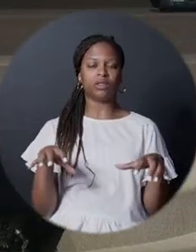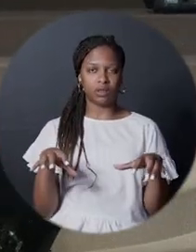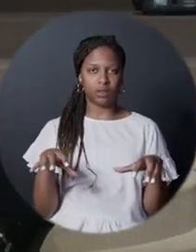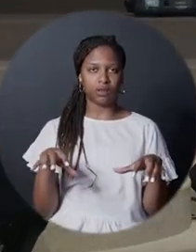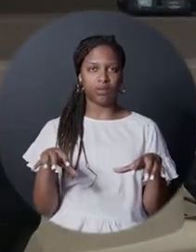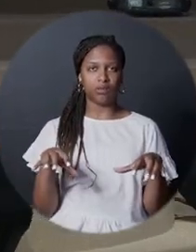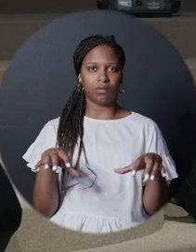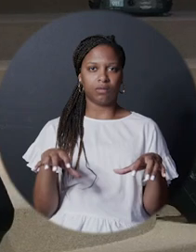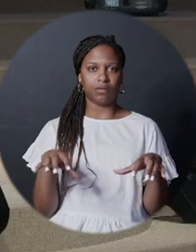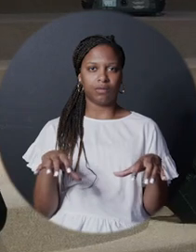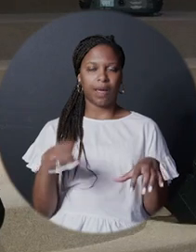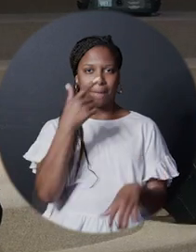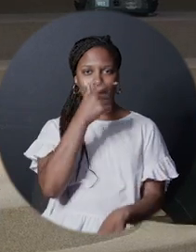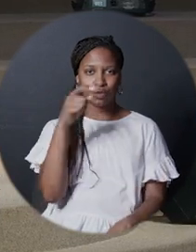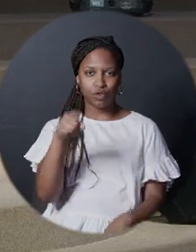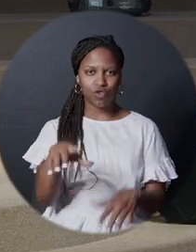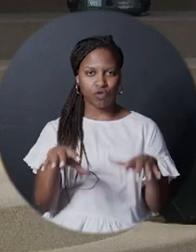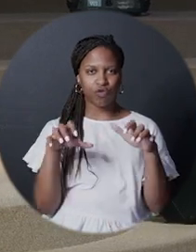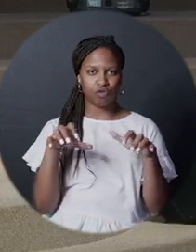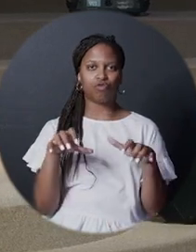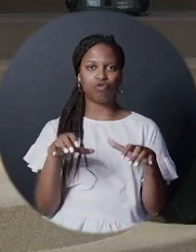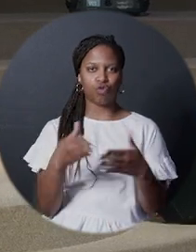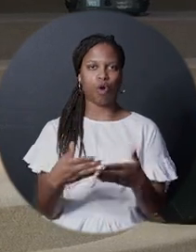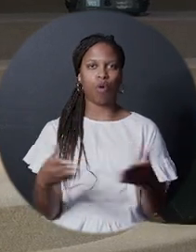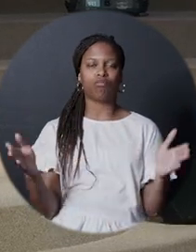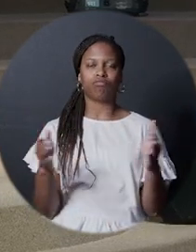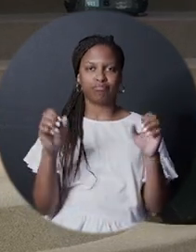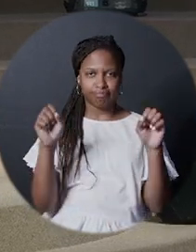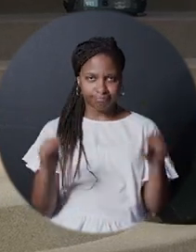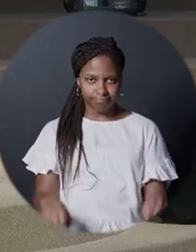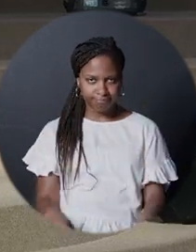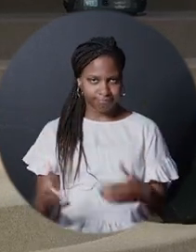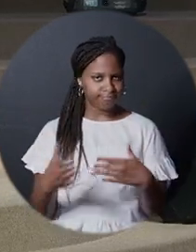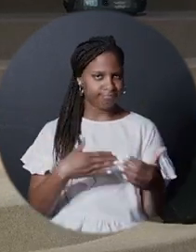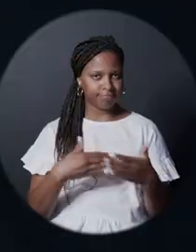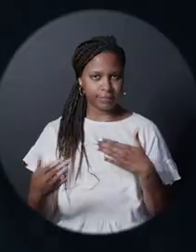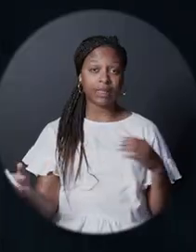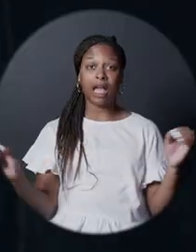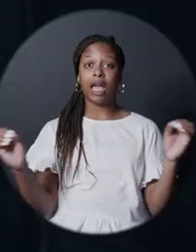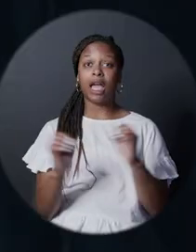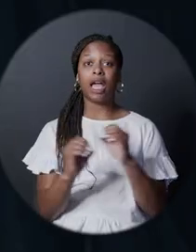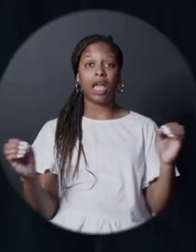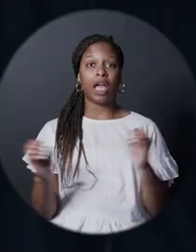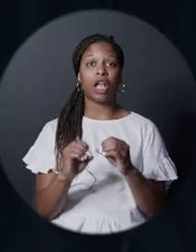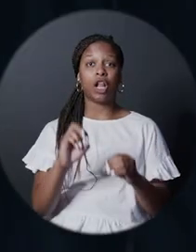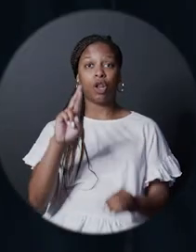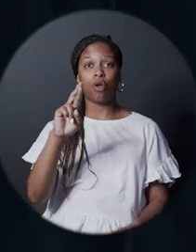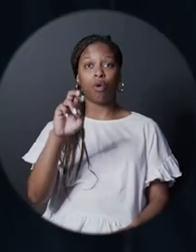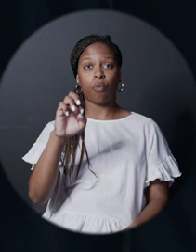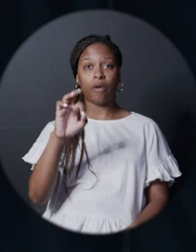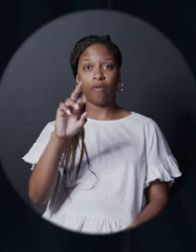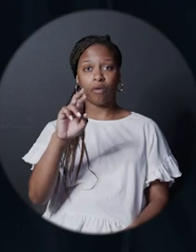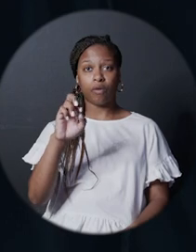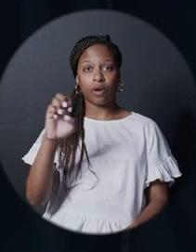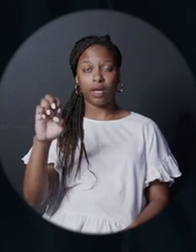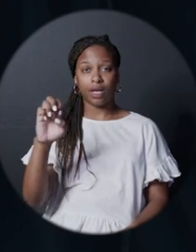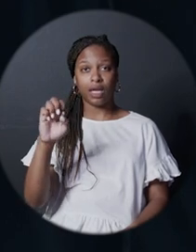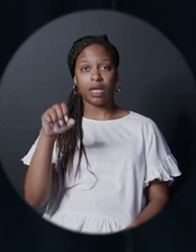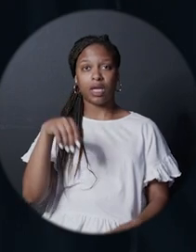you'll freeze. Because when you freeze, you're open game. And here's the problem with the devil. Ain't no